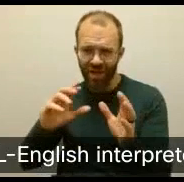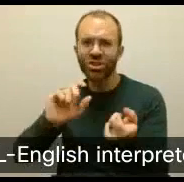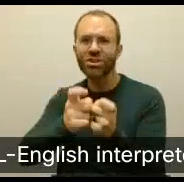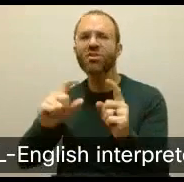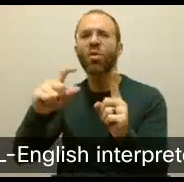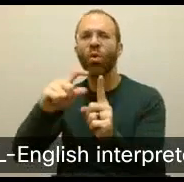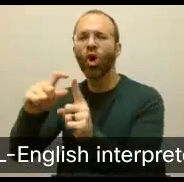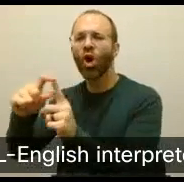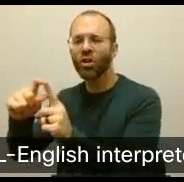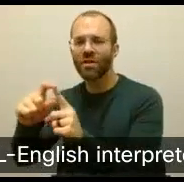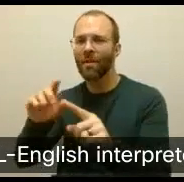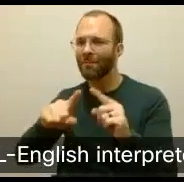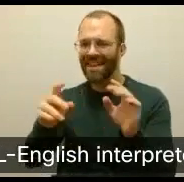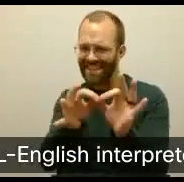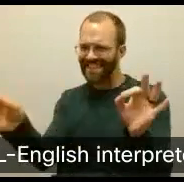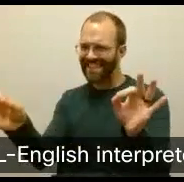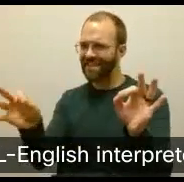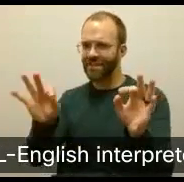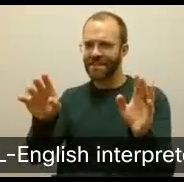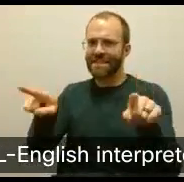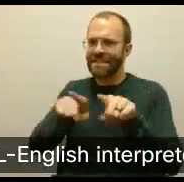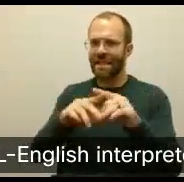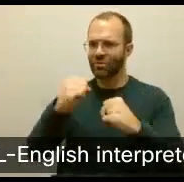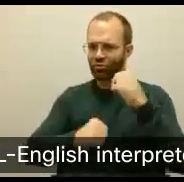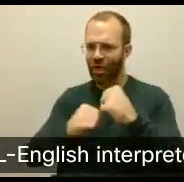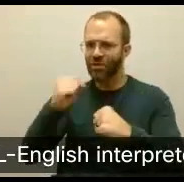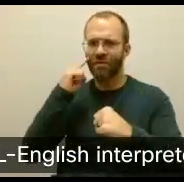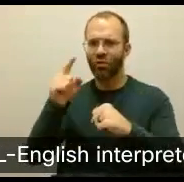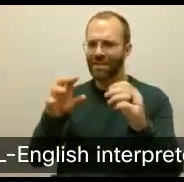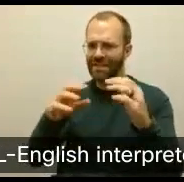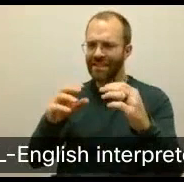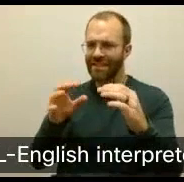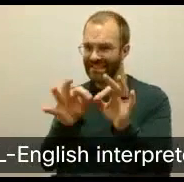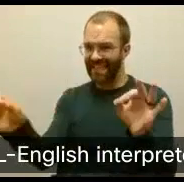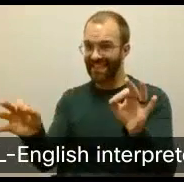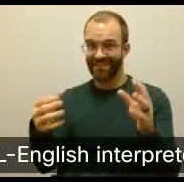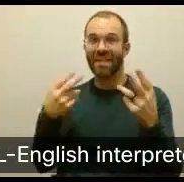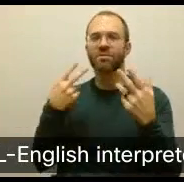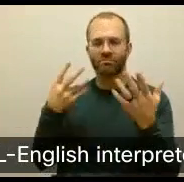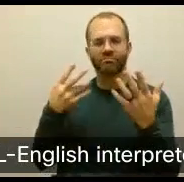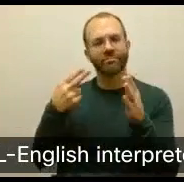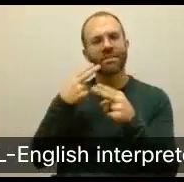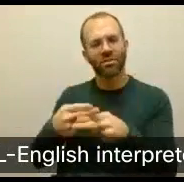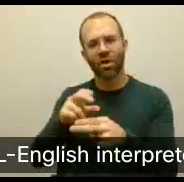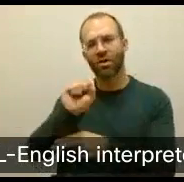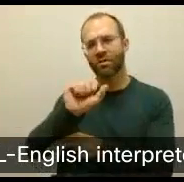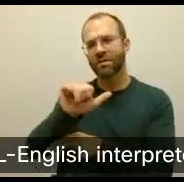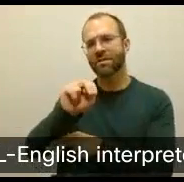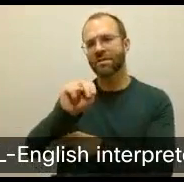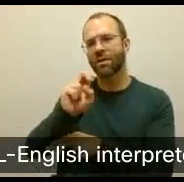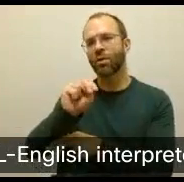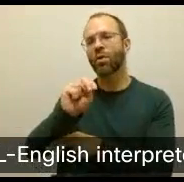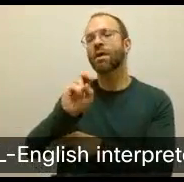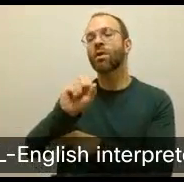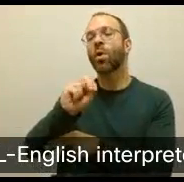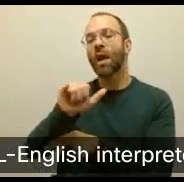sentence is still basically the same, it's basically the same structure, it's called synonym swapping, and this is a form of